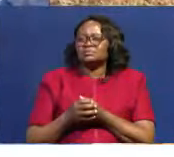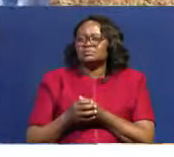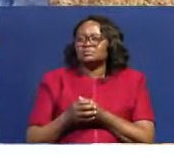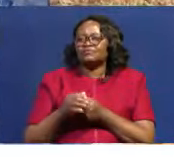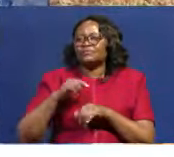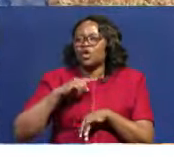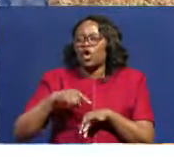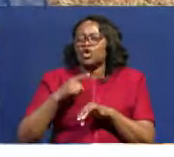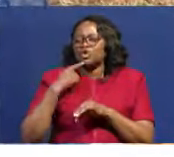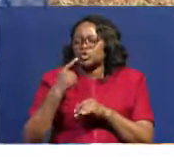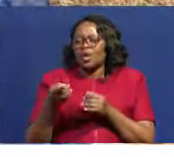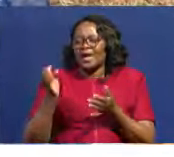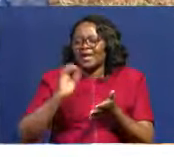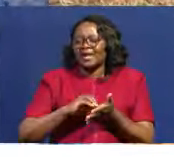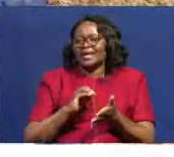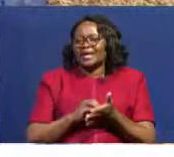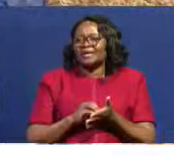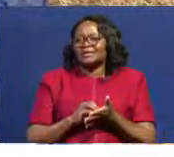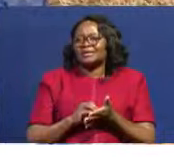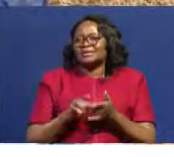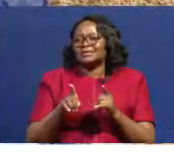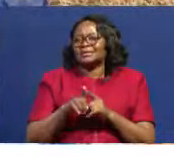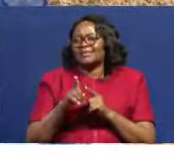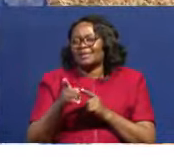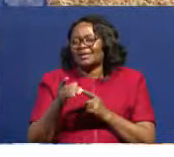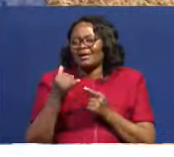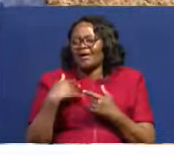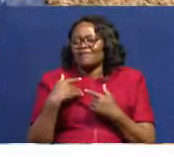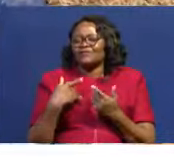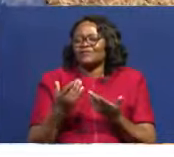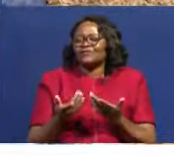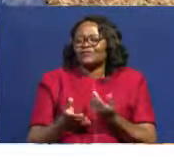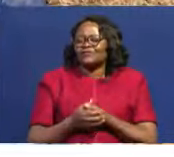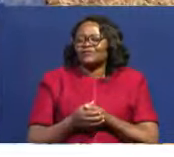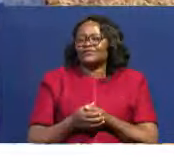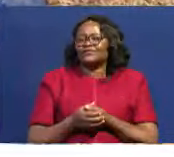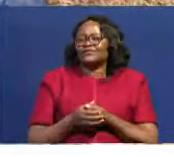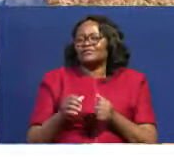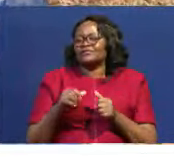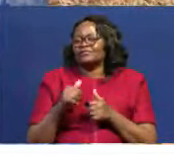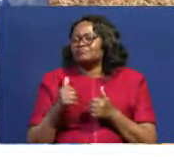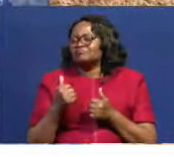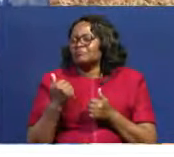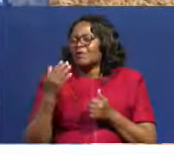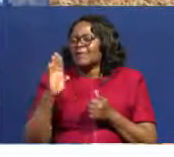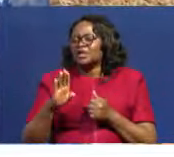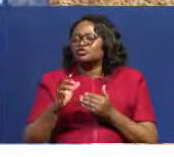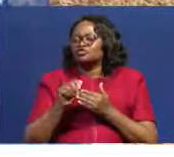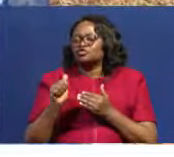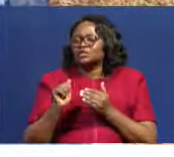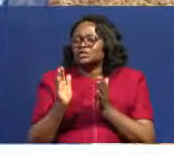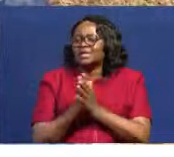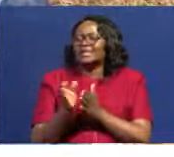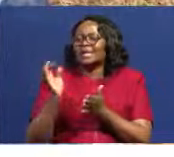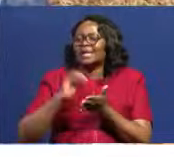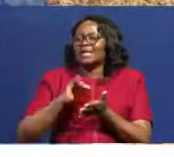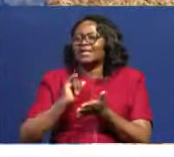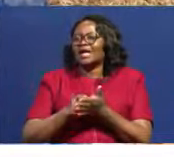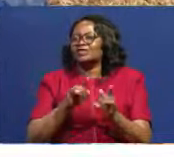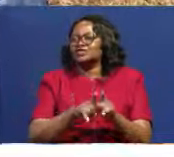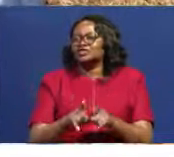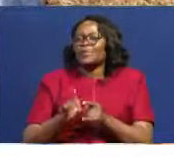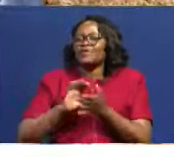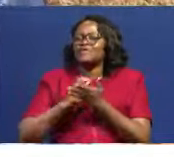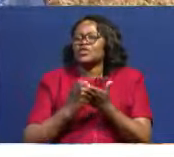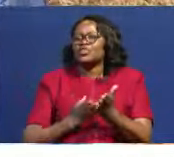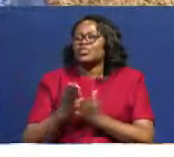per hour. So again, like that one has is the total cost is coming to $2.5 billion. So again, that also is being